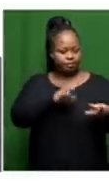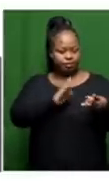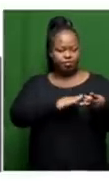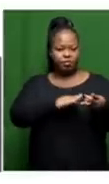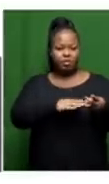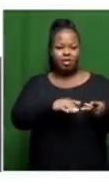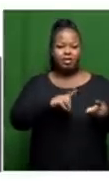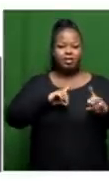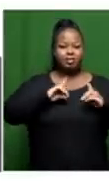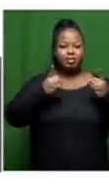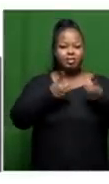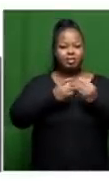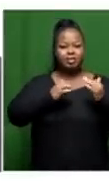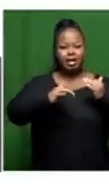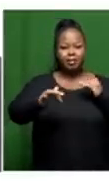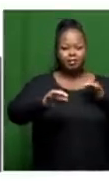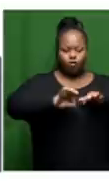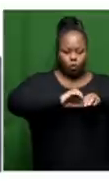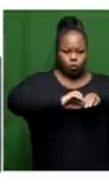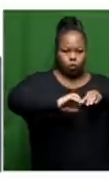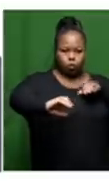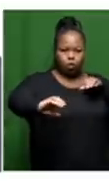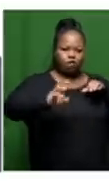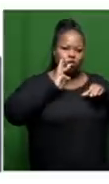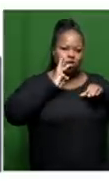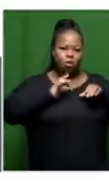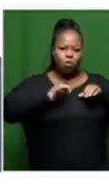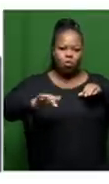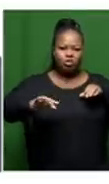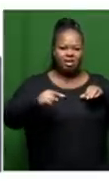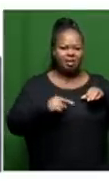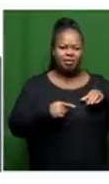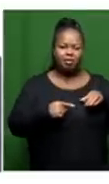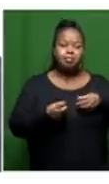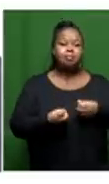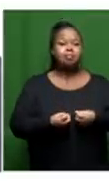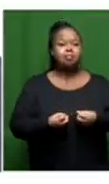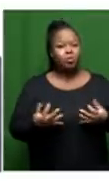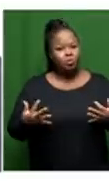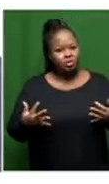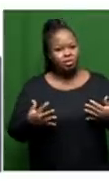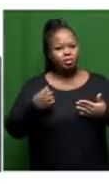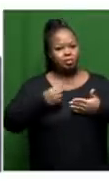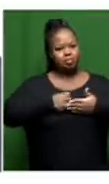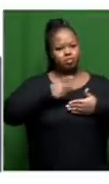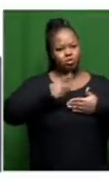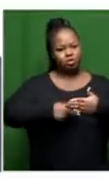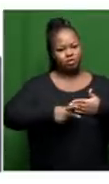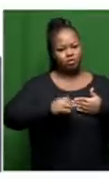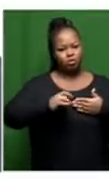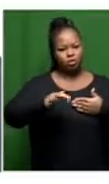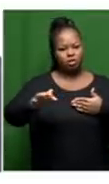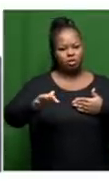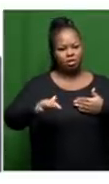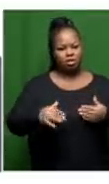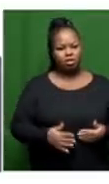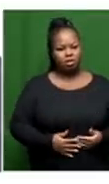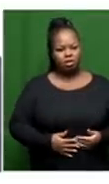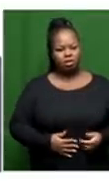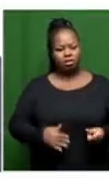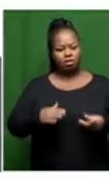water pipelines, and so on, the largest number of water projects, whether they are dams